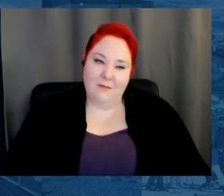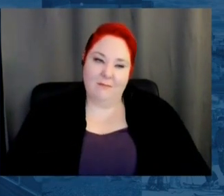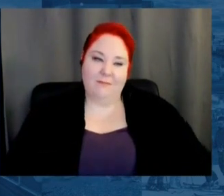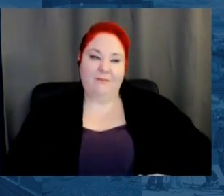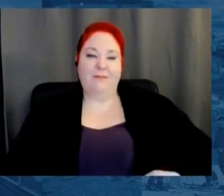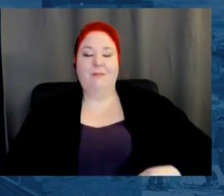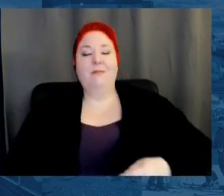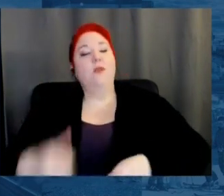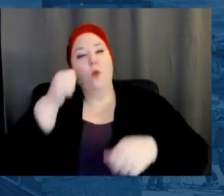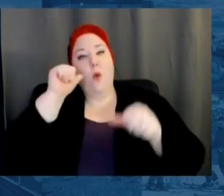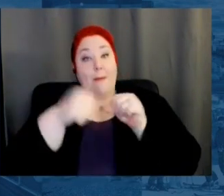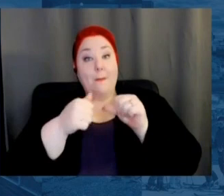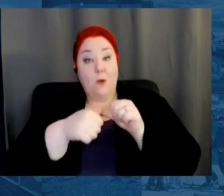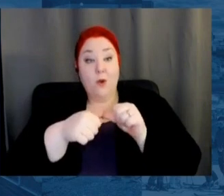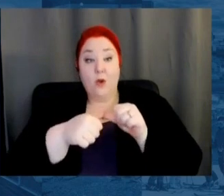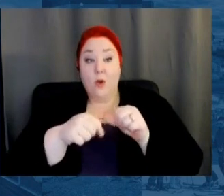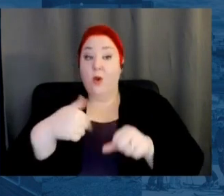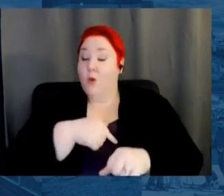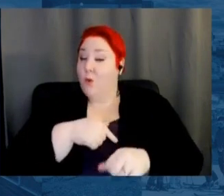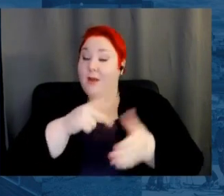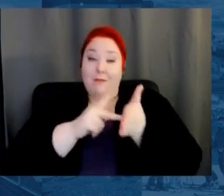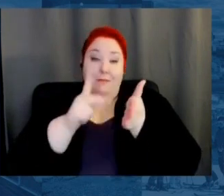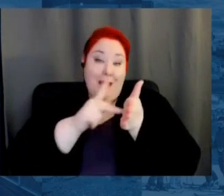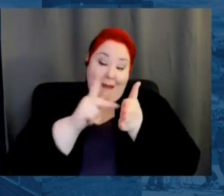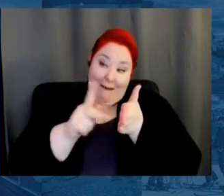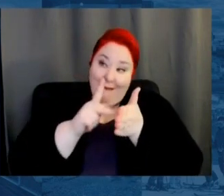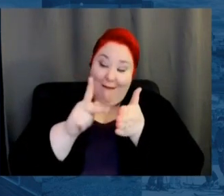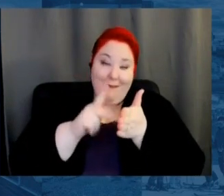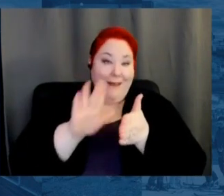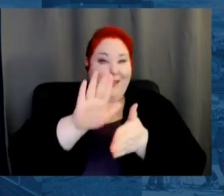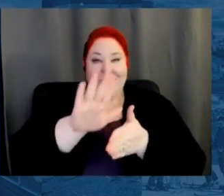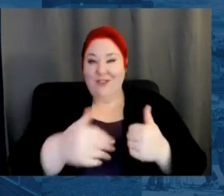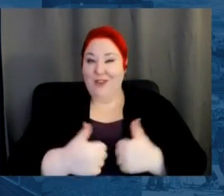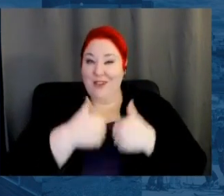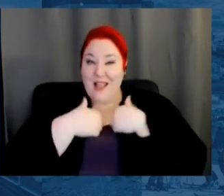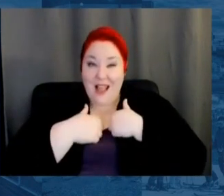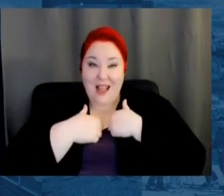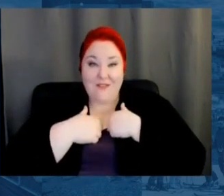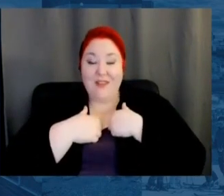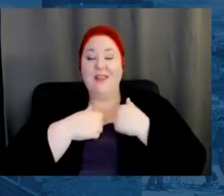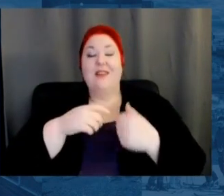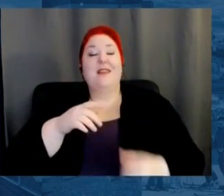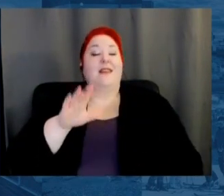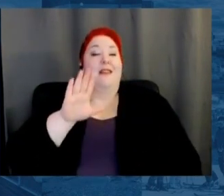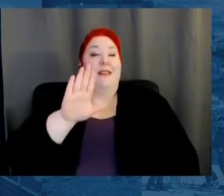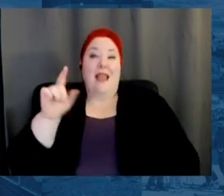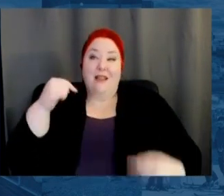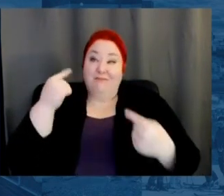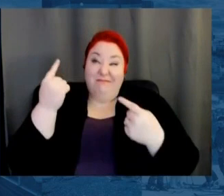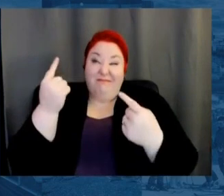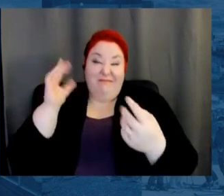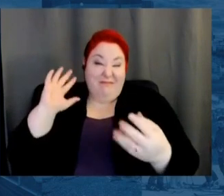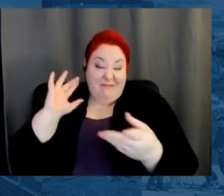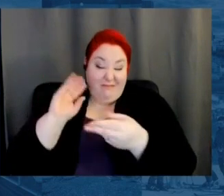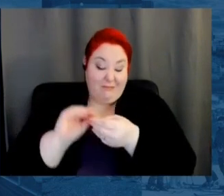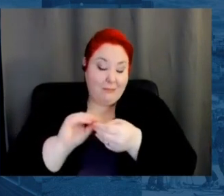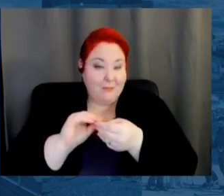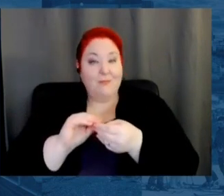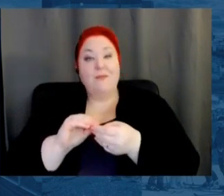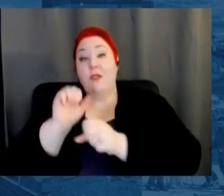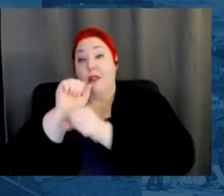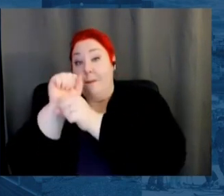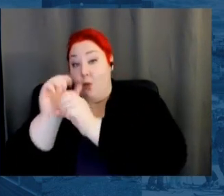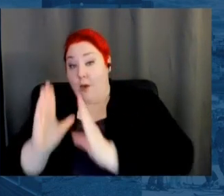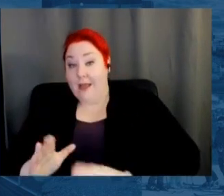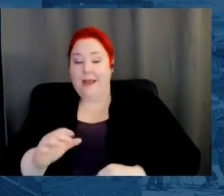we pay for this our entire lives. You're paying into this fund, the employees and their employers. But what's the